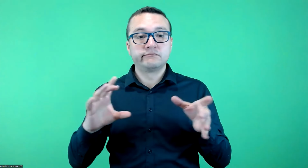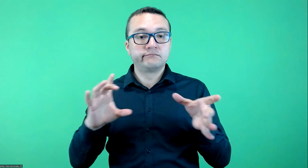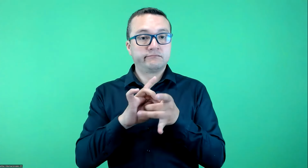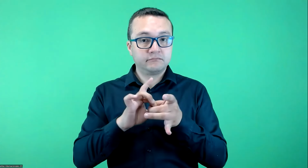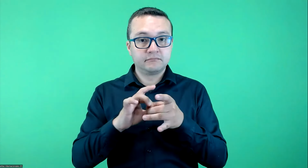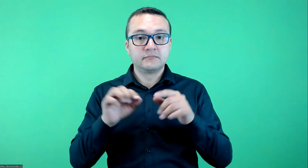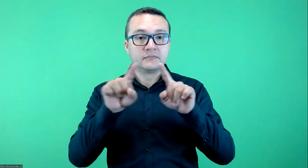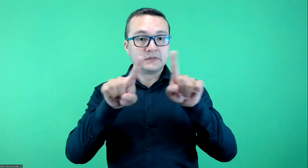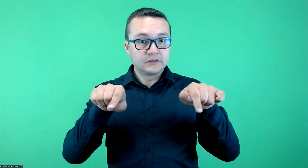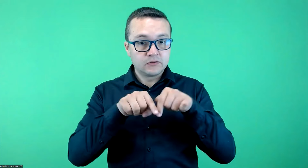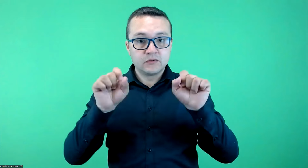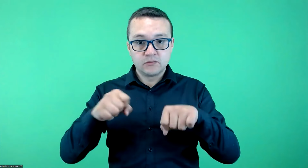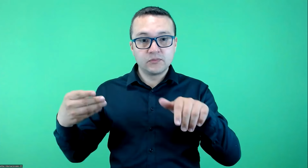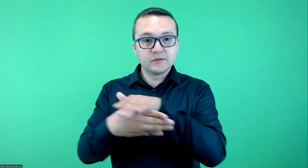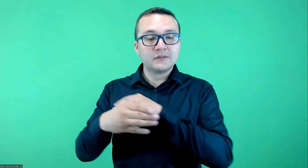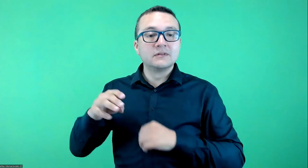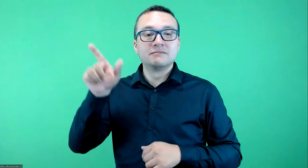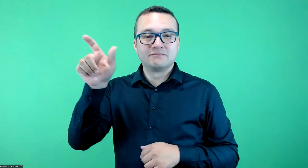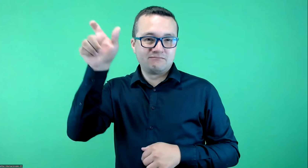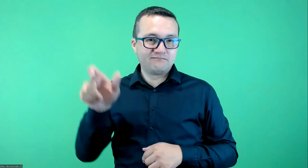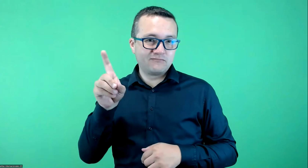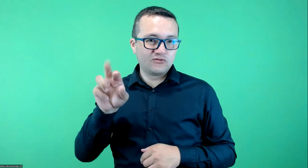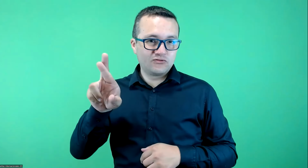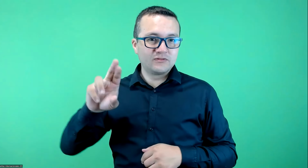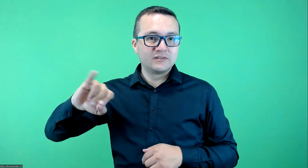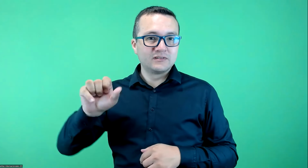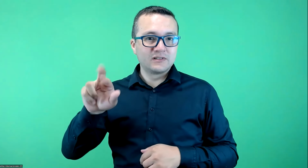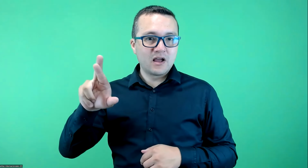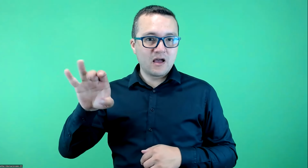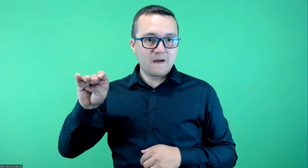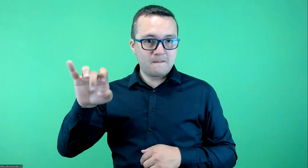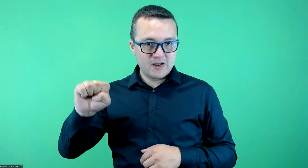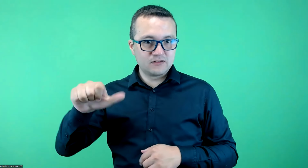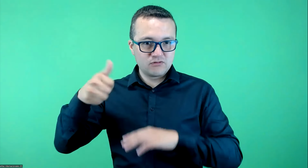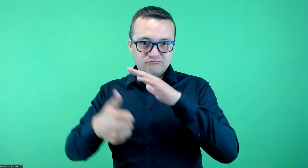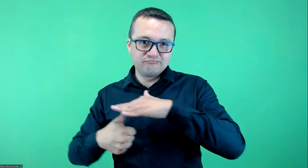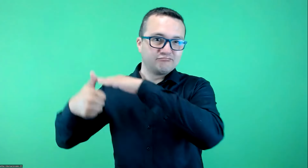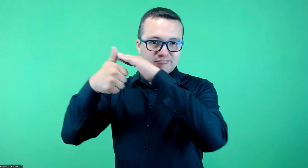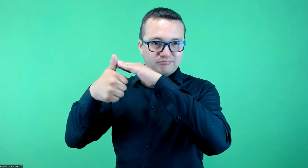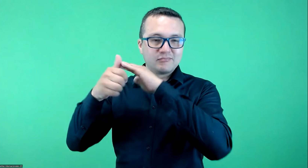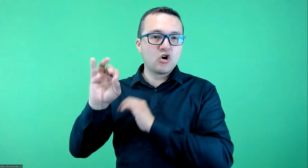If you need to connect, if we could have access to Dr. Jarvis, please.